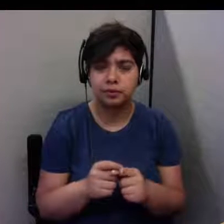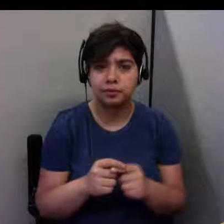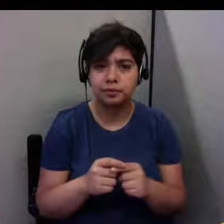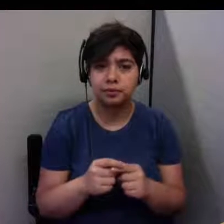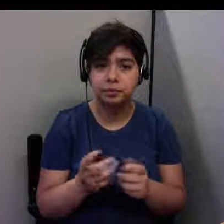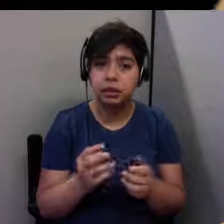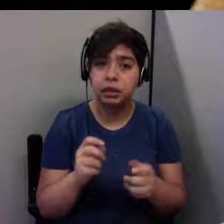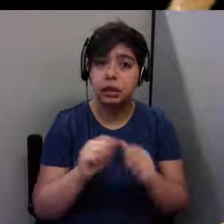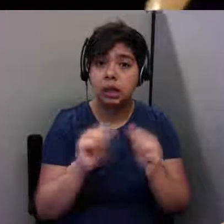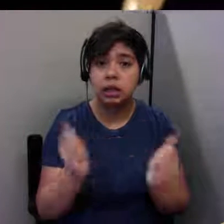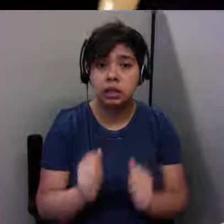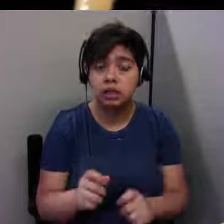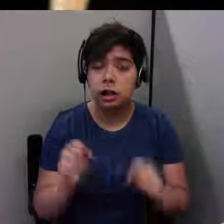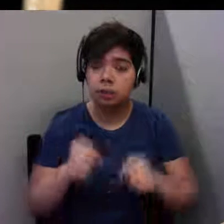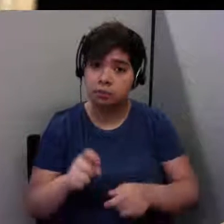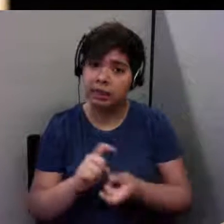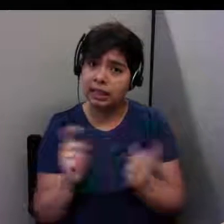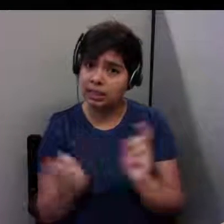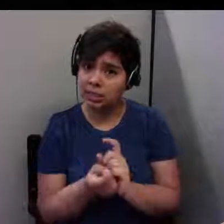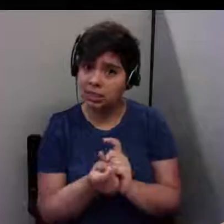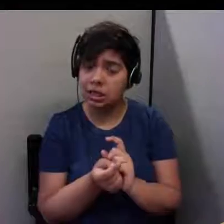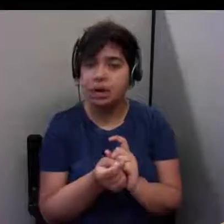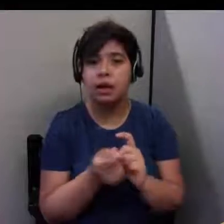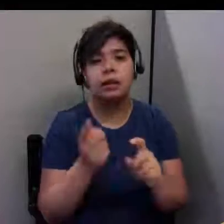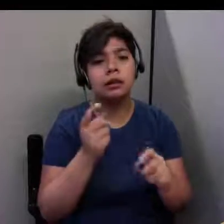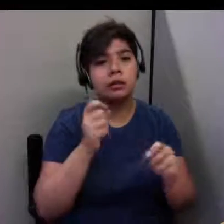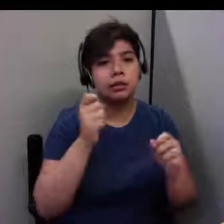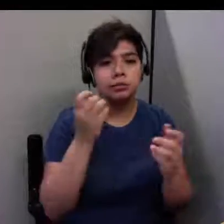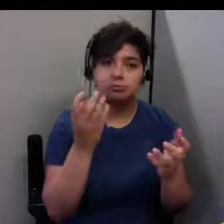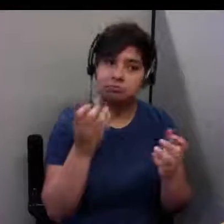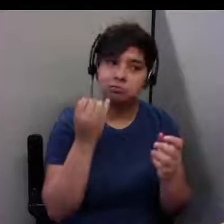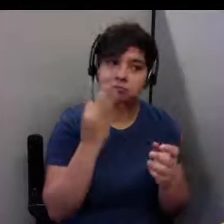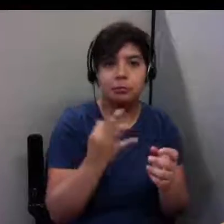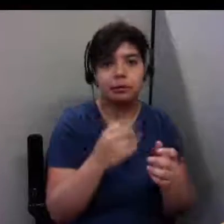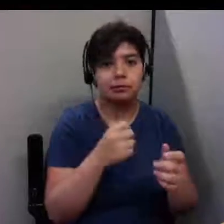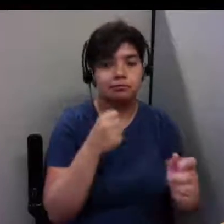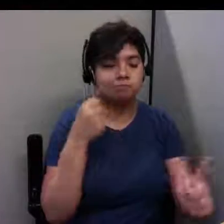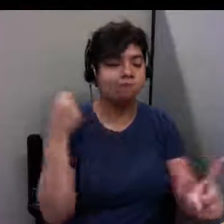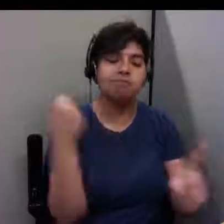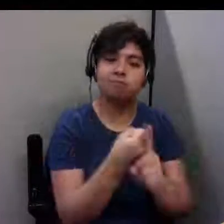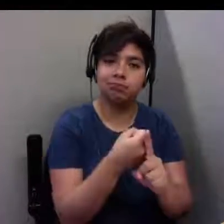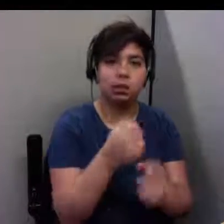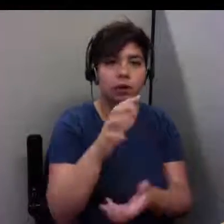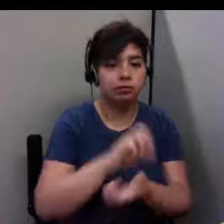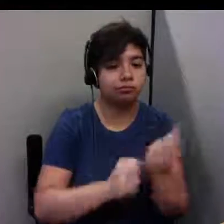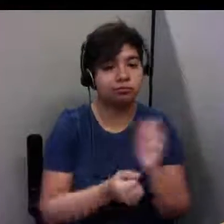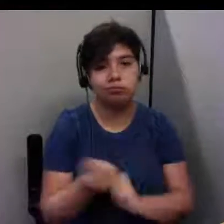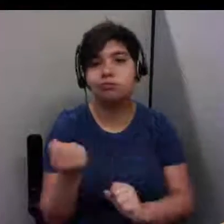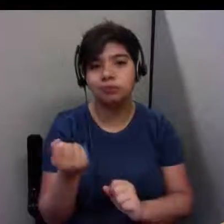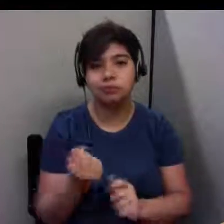if forced, for instance, if it is broken or smashed.